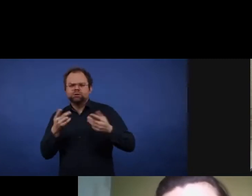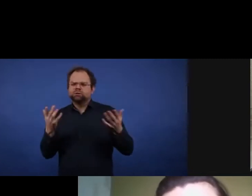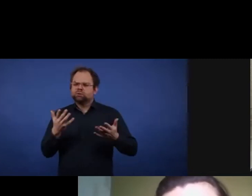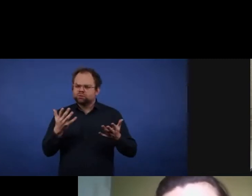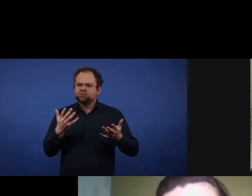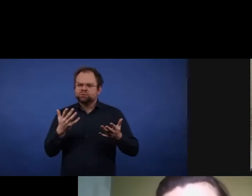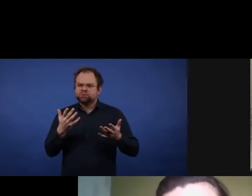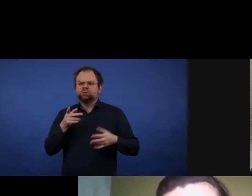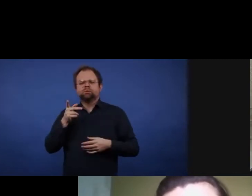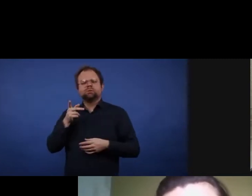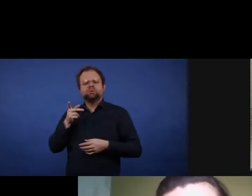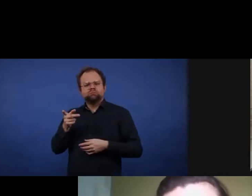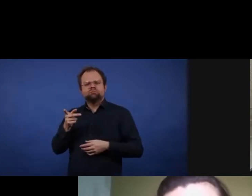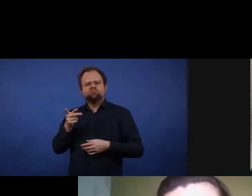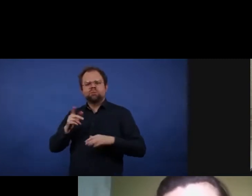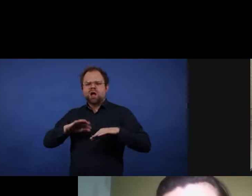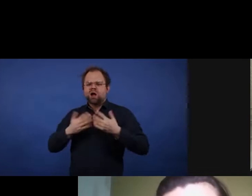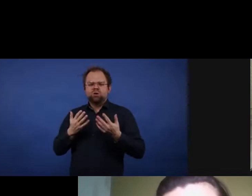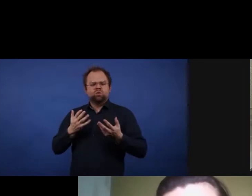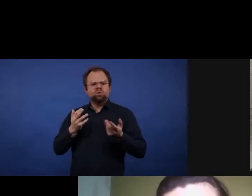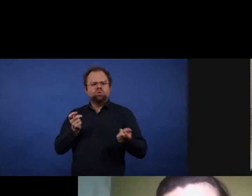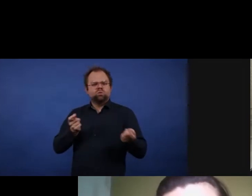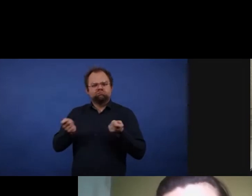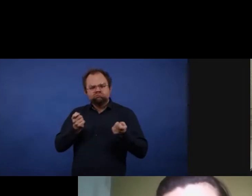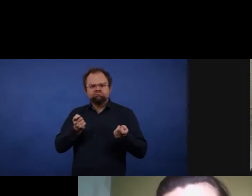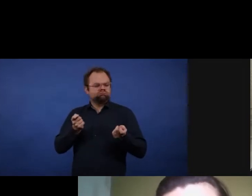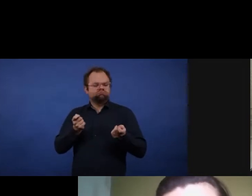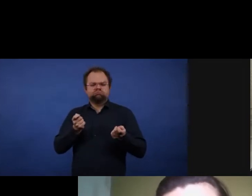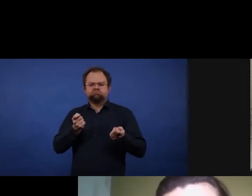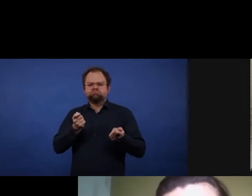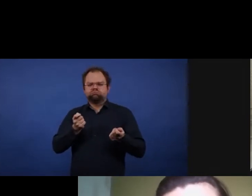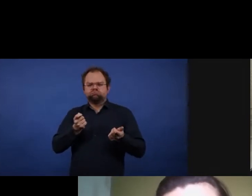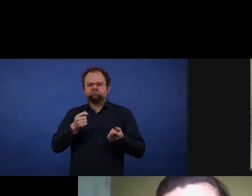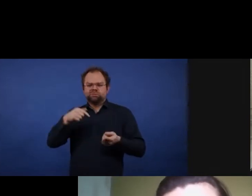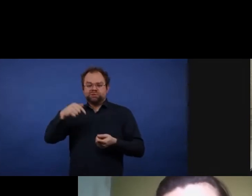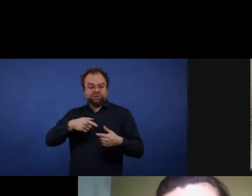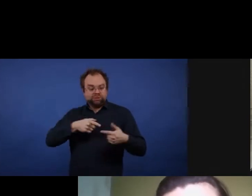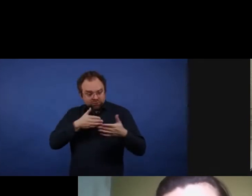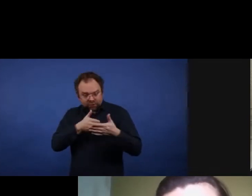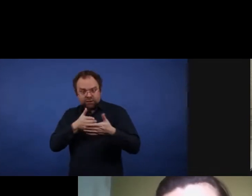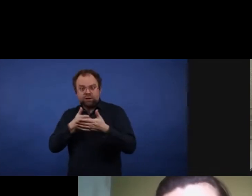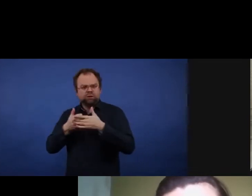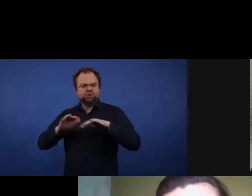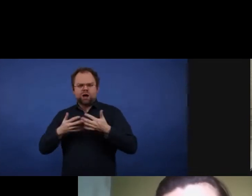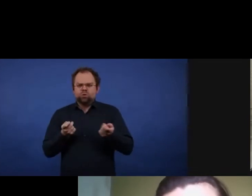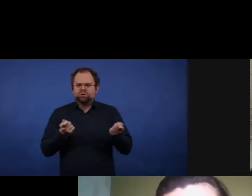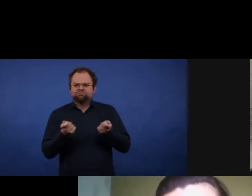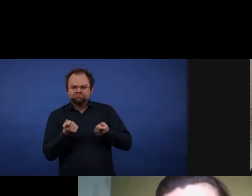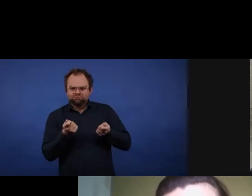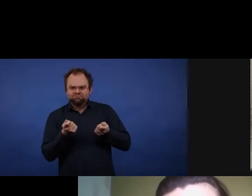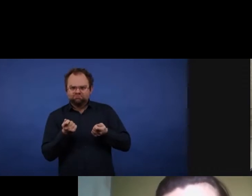these challenges, and still work on achieving his dreams as a young man in Sudan, and how